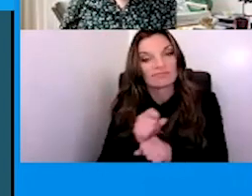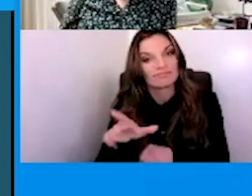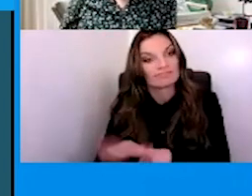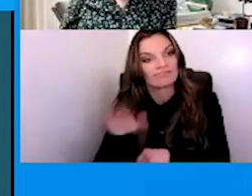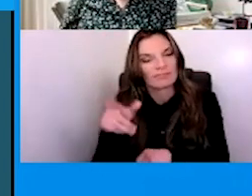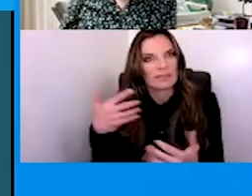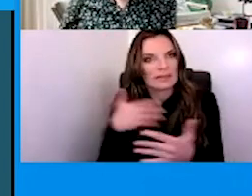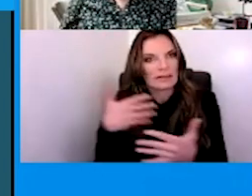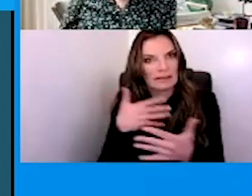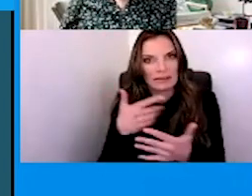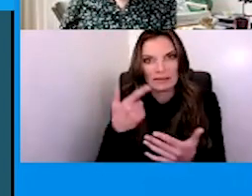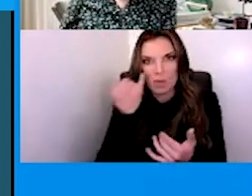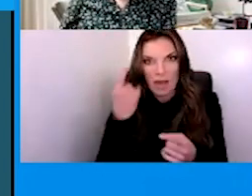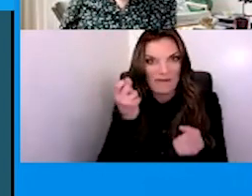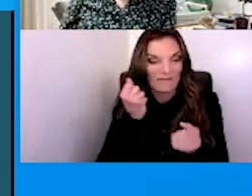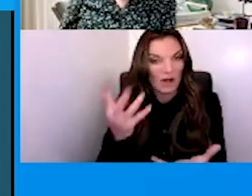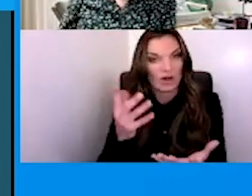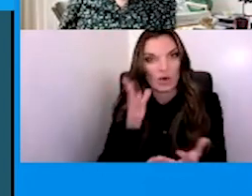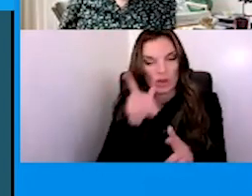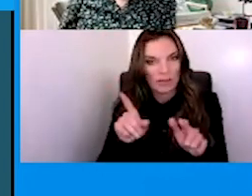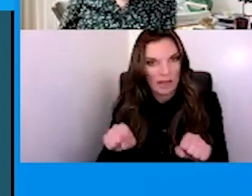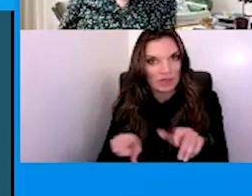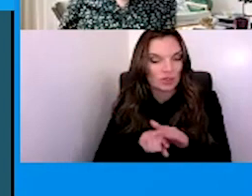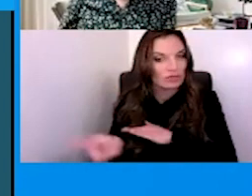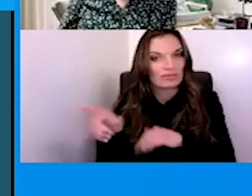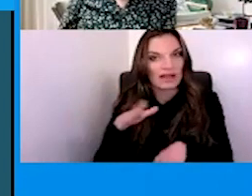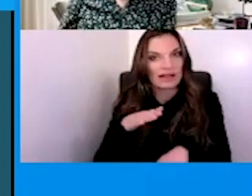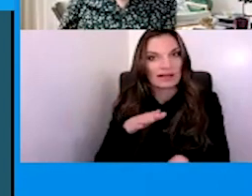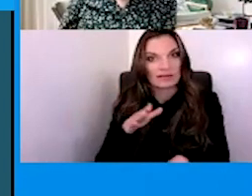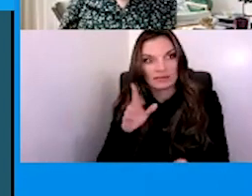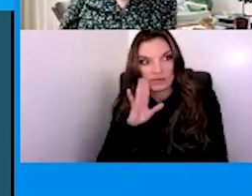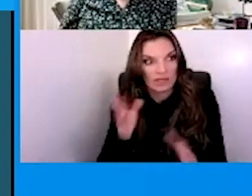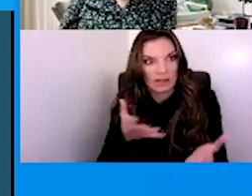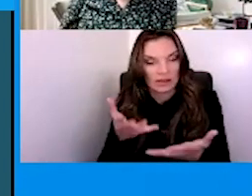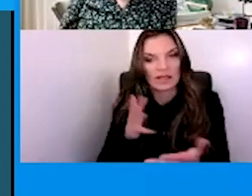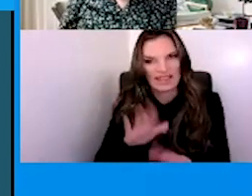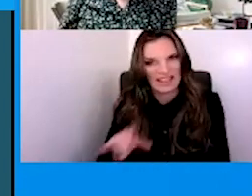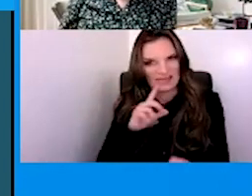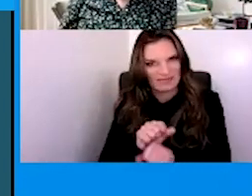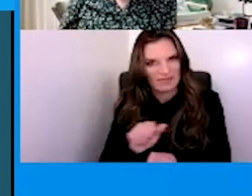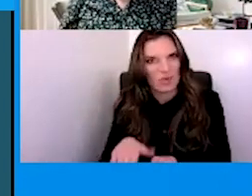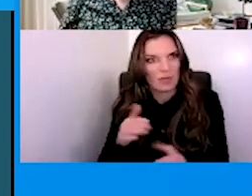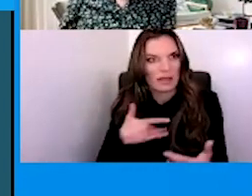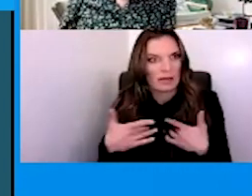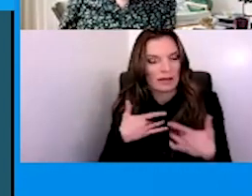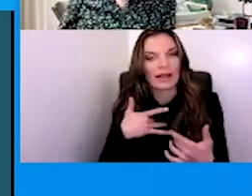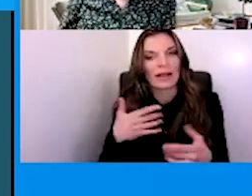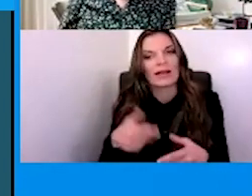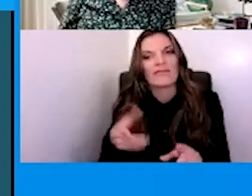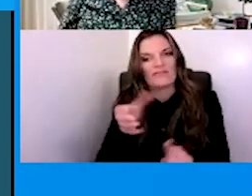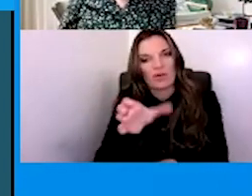her dad would get out in time enough. And so the kids actually were anxious about this and made him practice